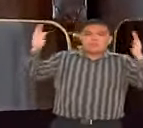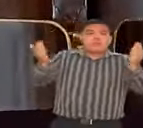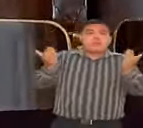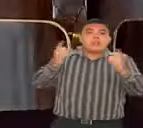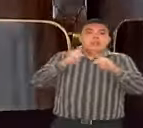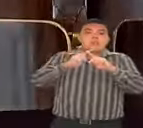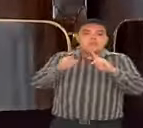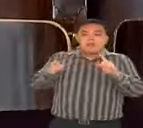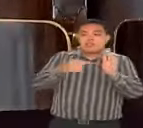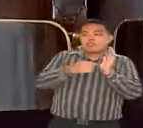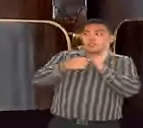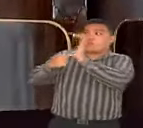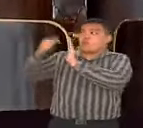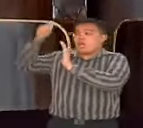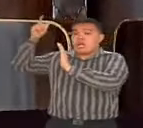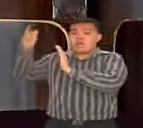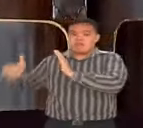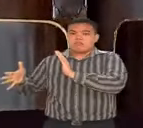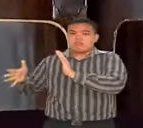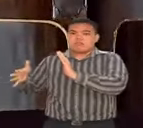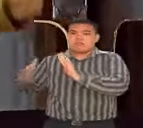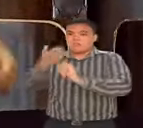Lord, here I am. I'm available.